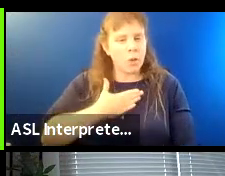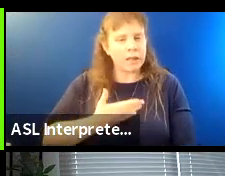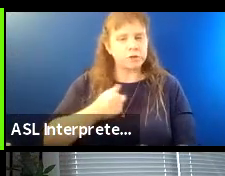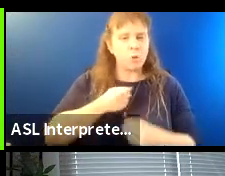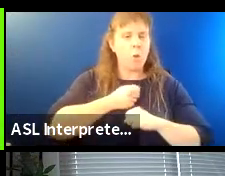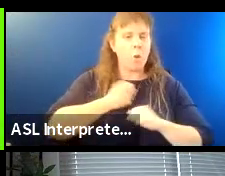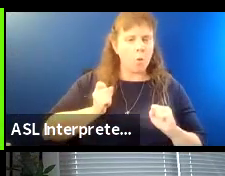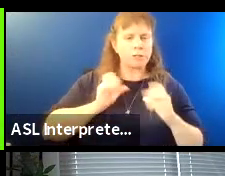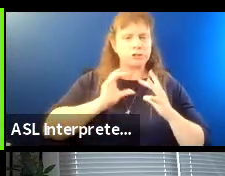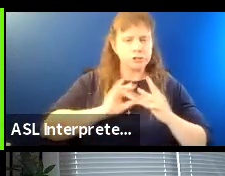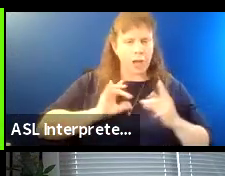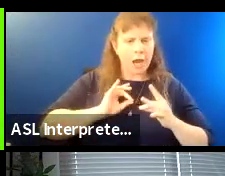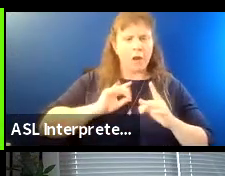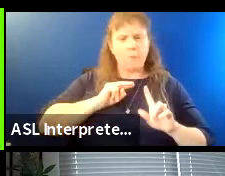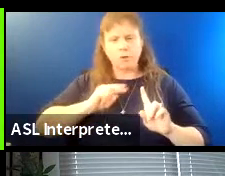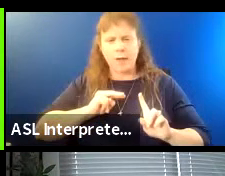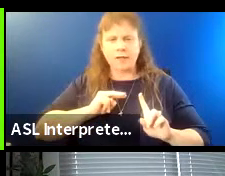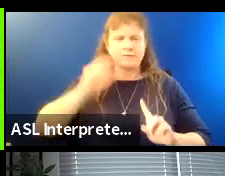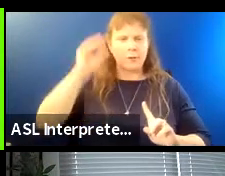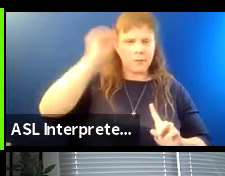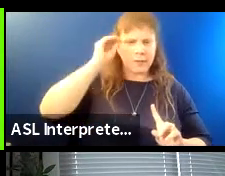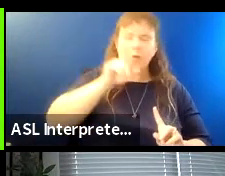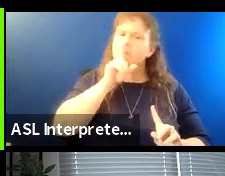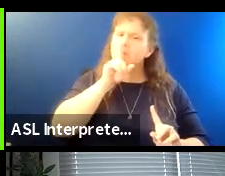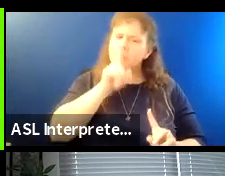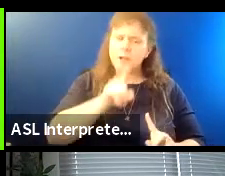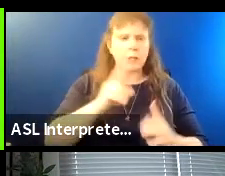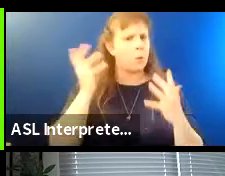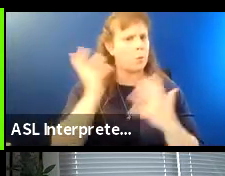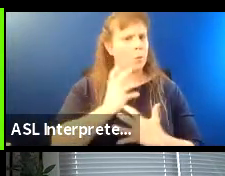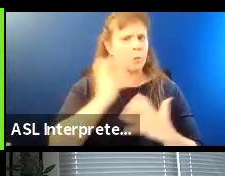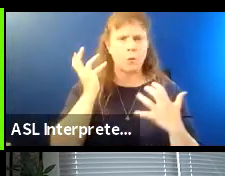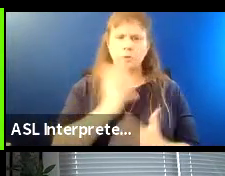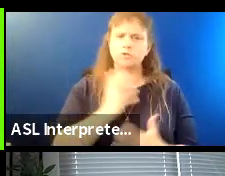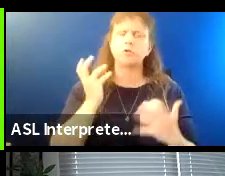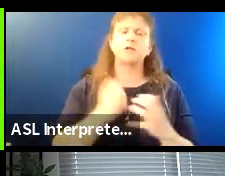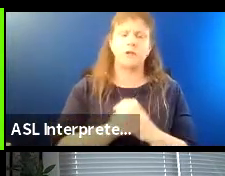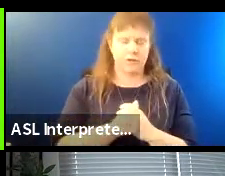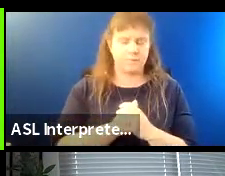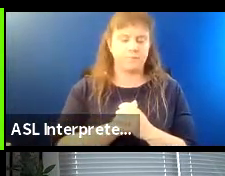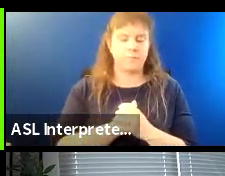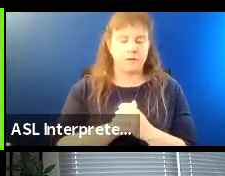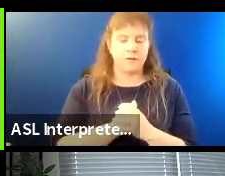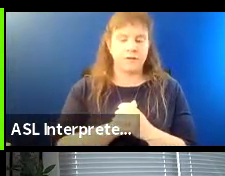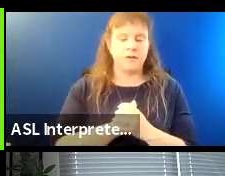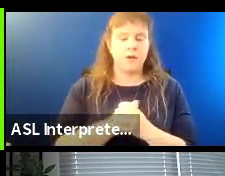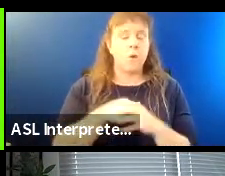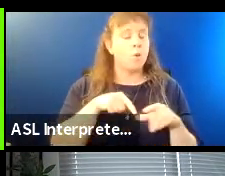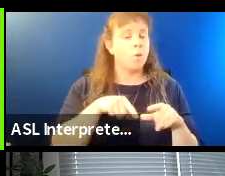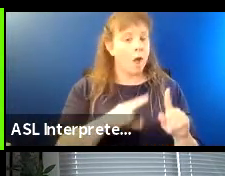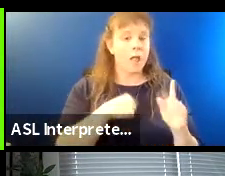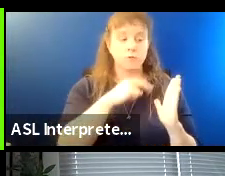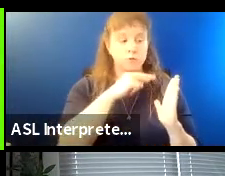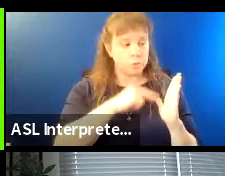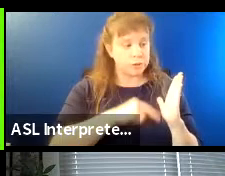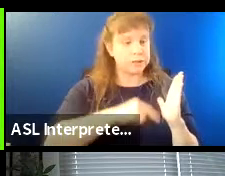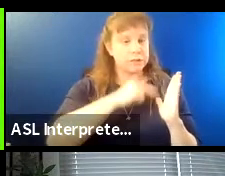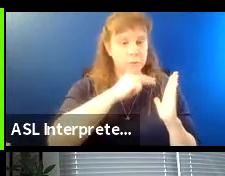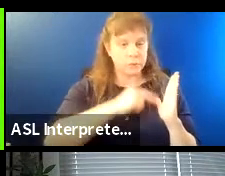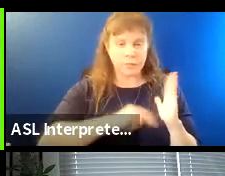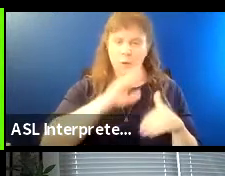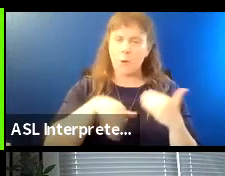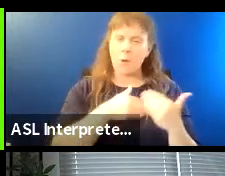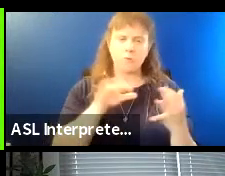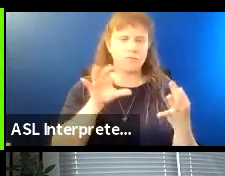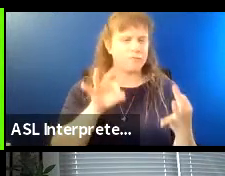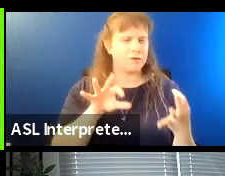extraordinary. And the thing that struck me as I was reading all of the feedback that we got from